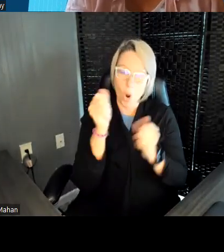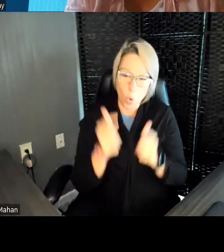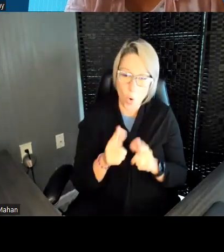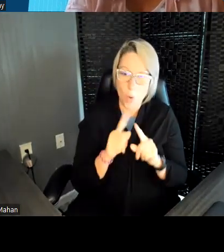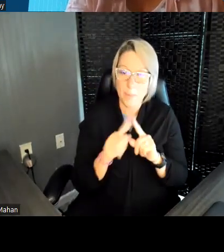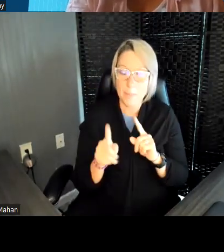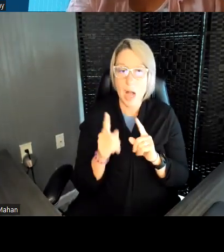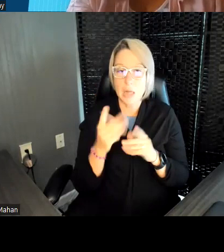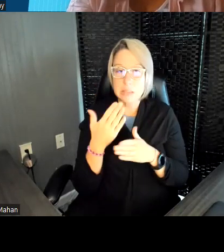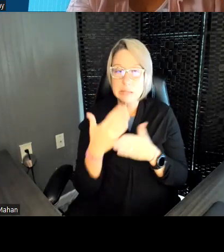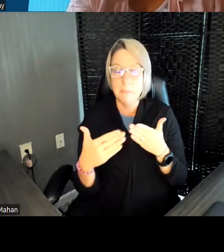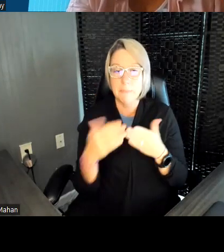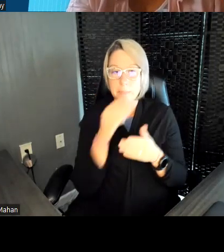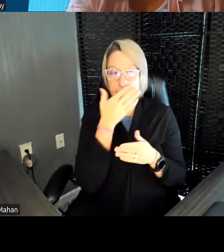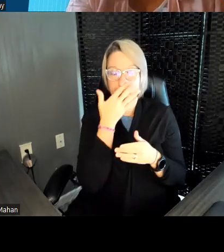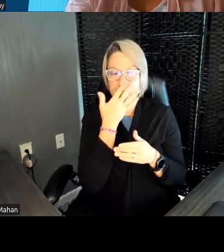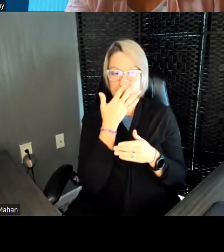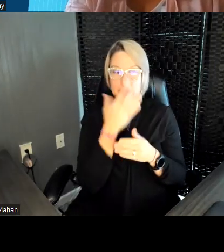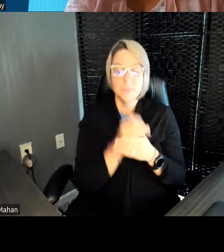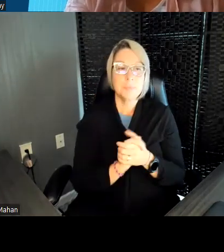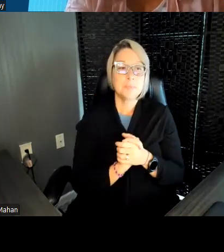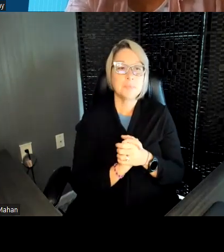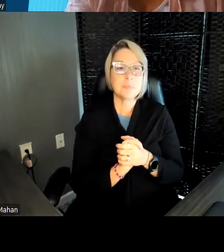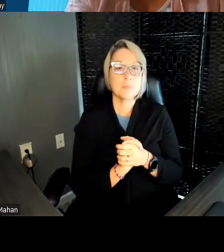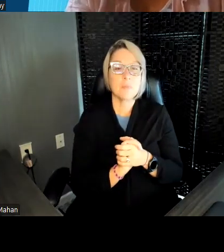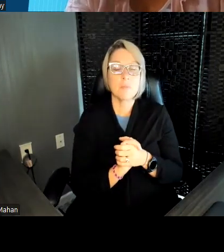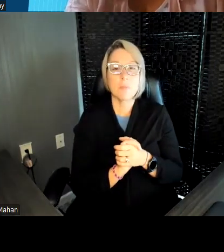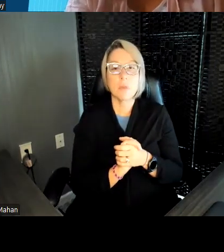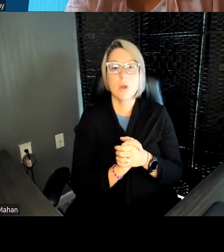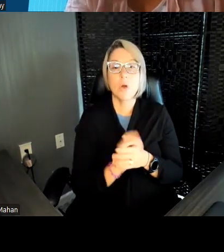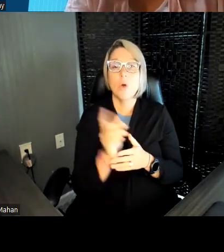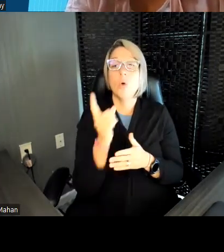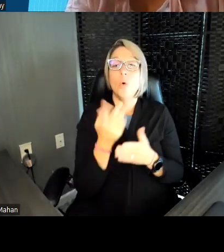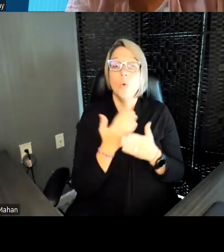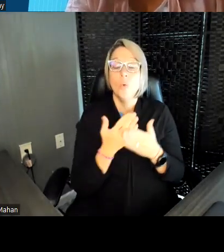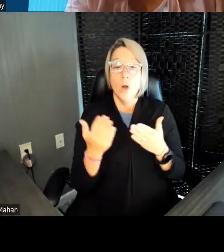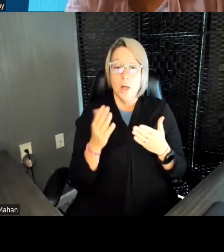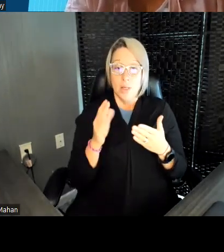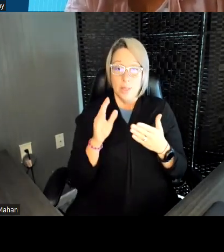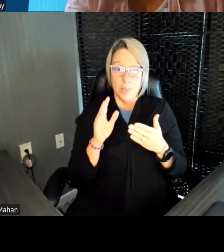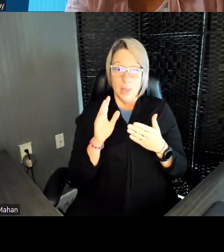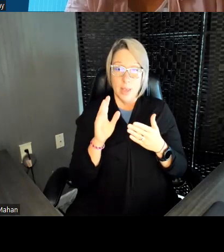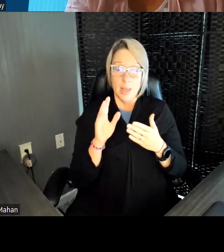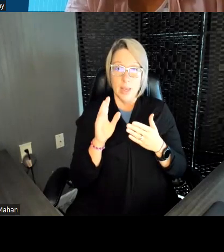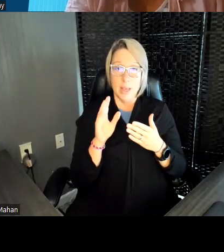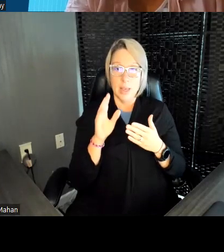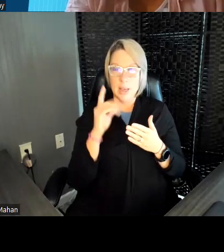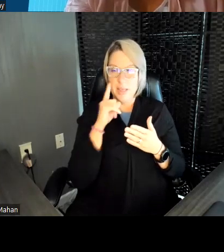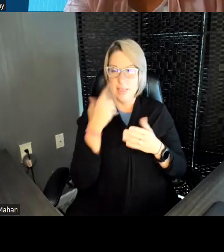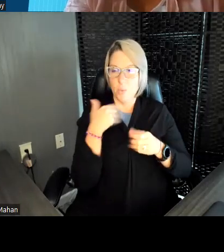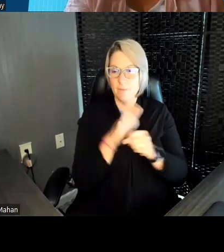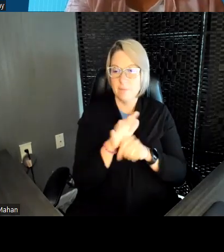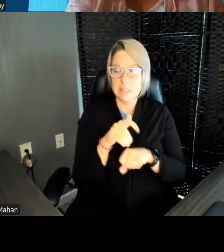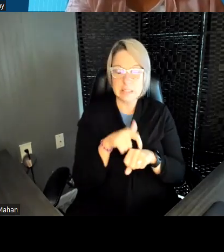some highlights of what we worry about. So one thing I'd like you to do, if you would just humor me, and I think we have enough